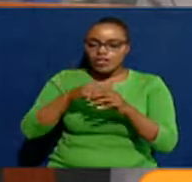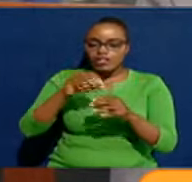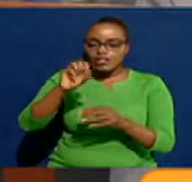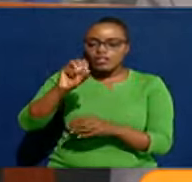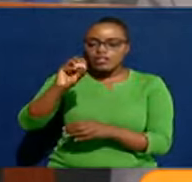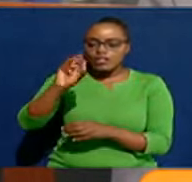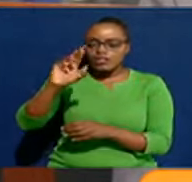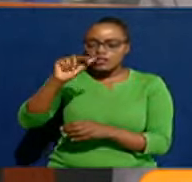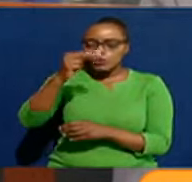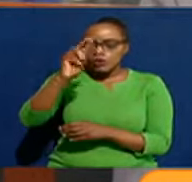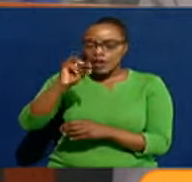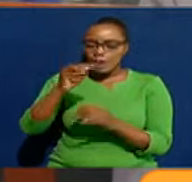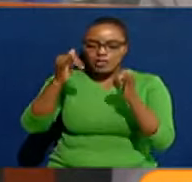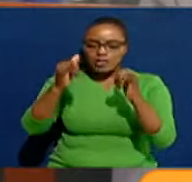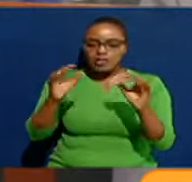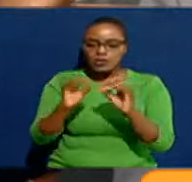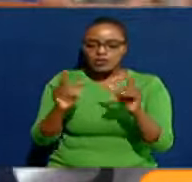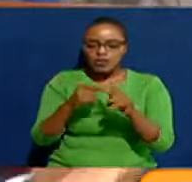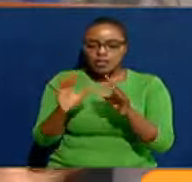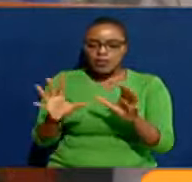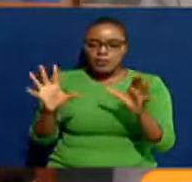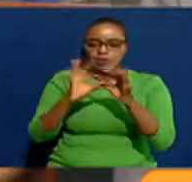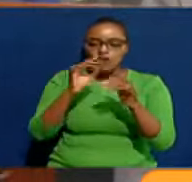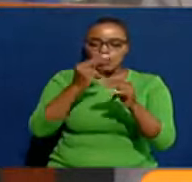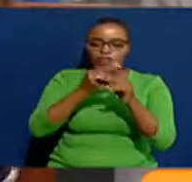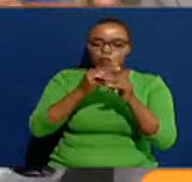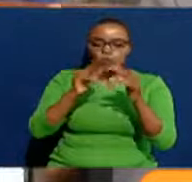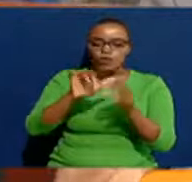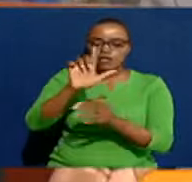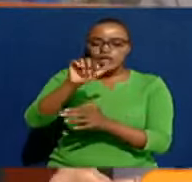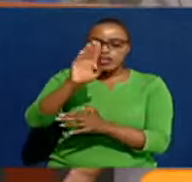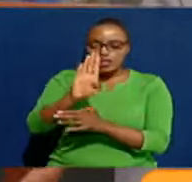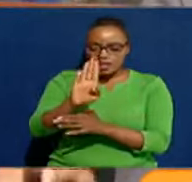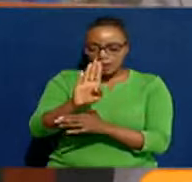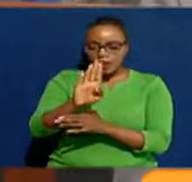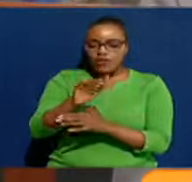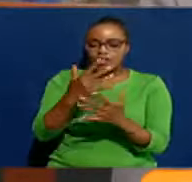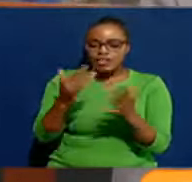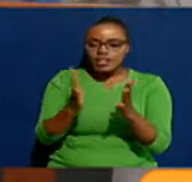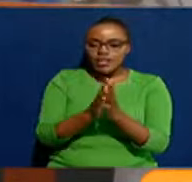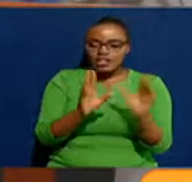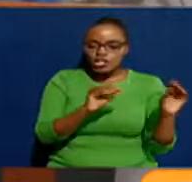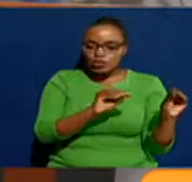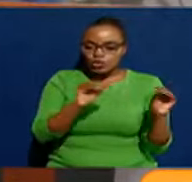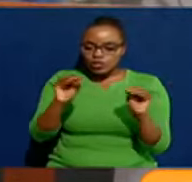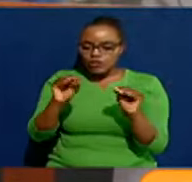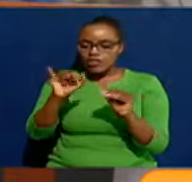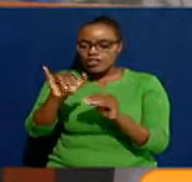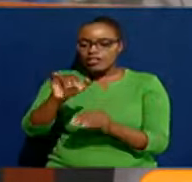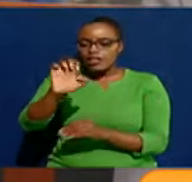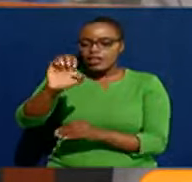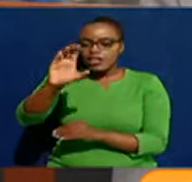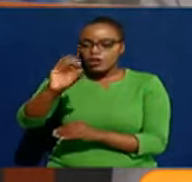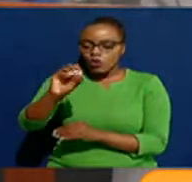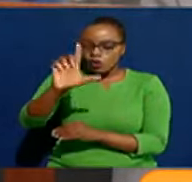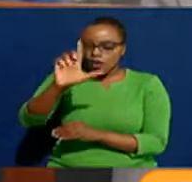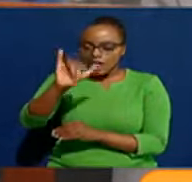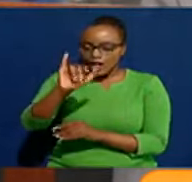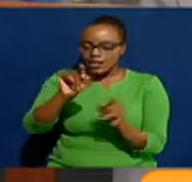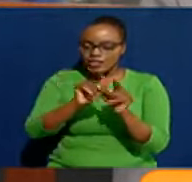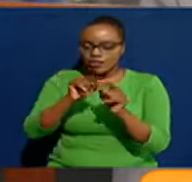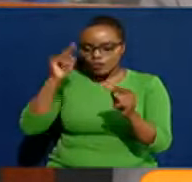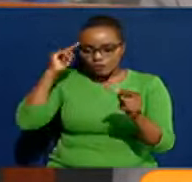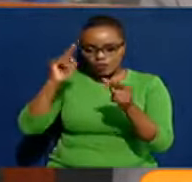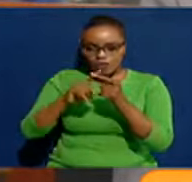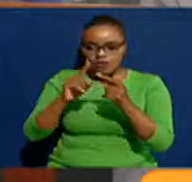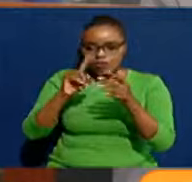new. Then you clone that in what we call in the lab expression cassette, transfer it into this E. coli, and tag it so that it